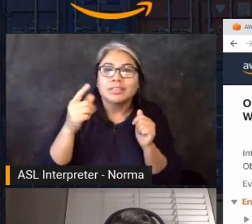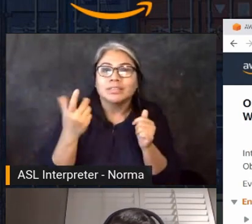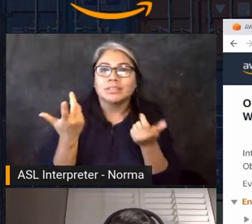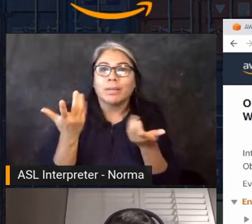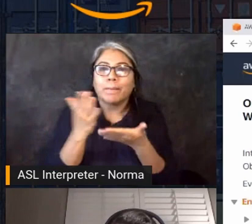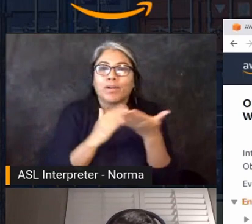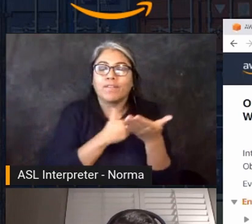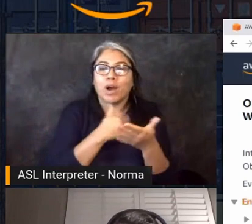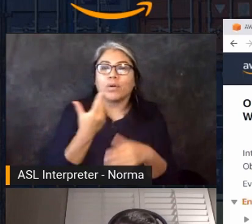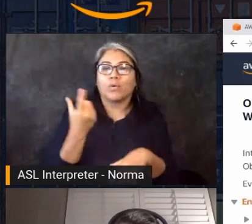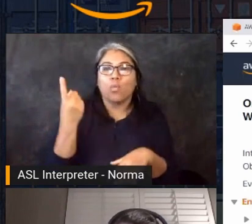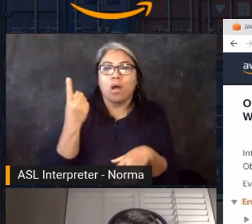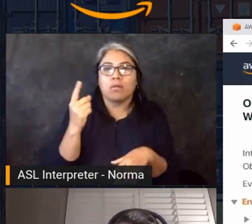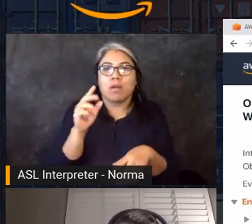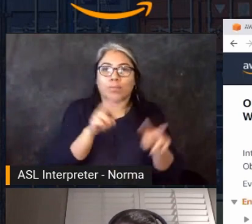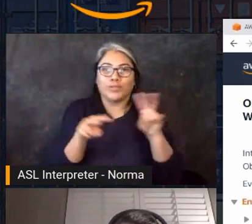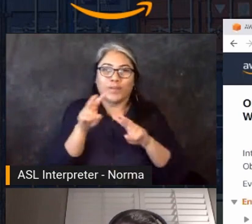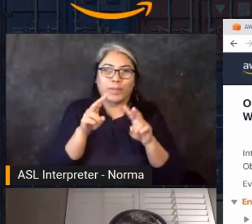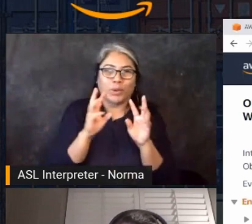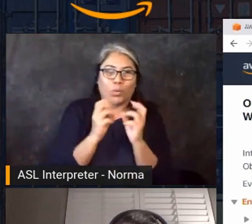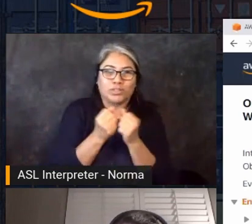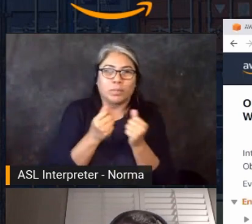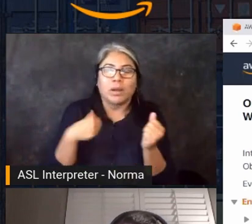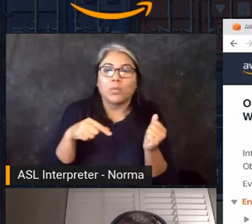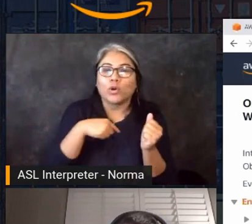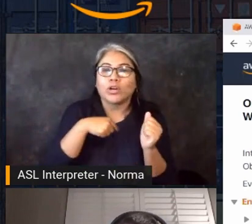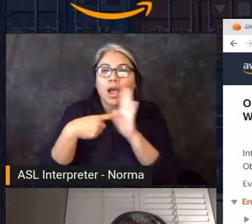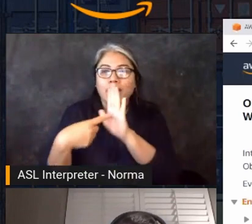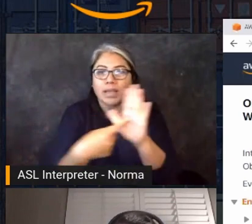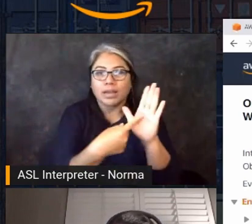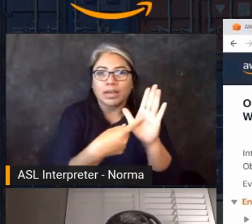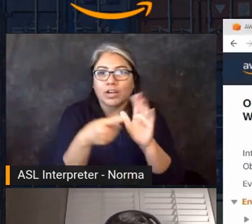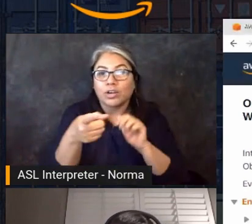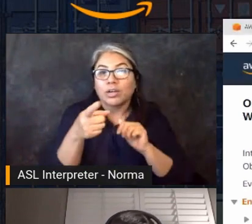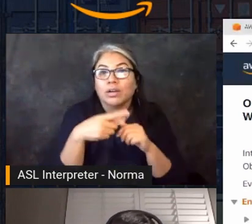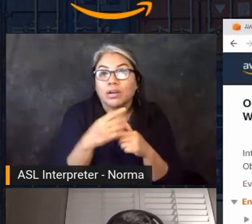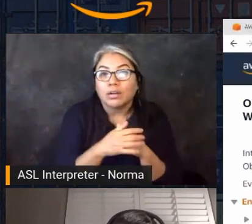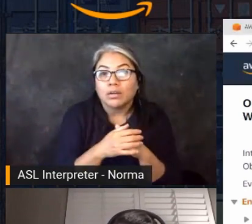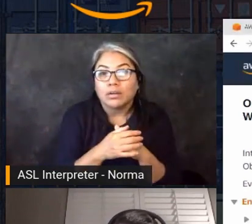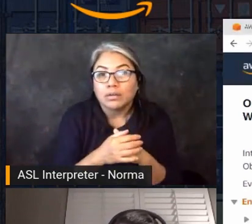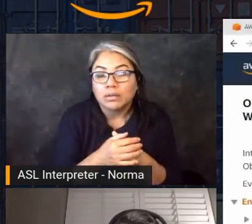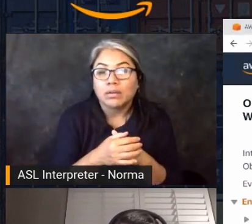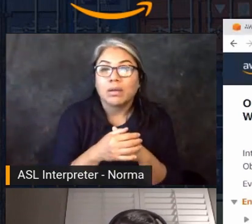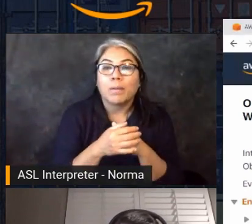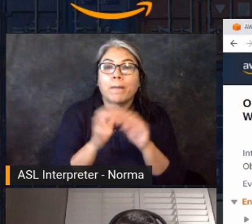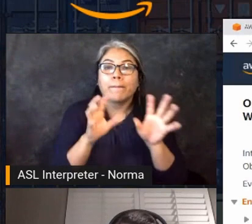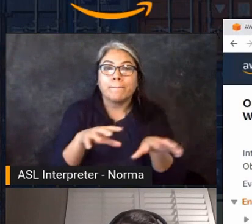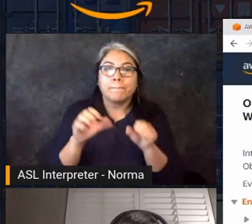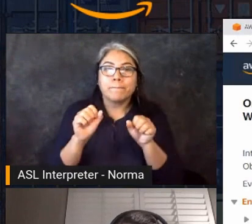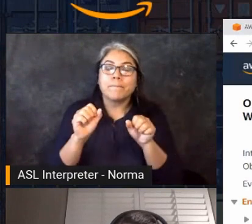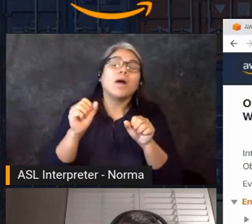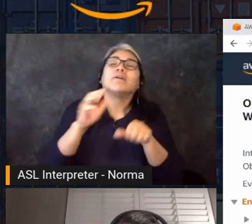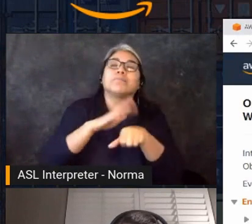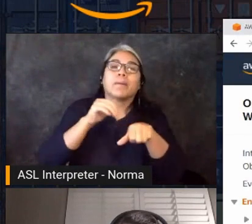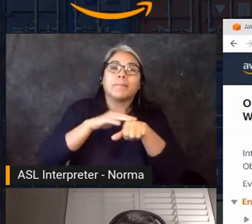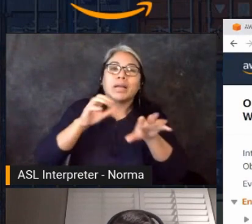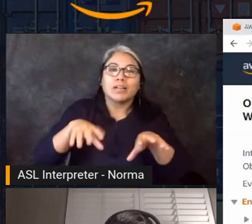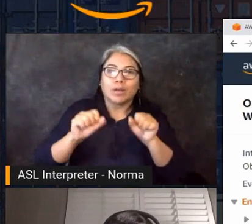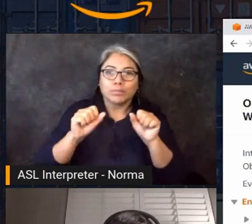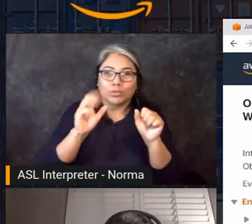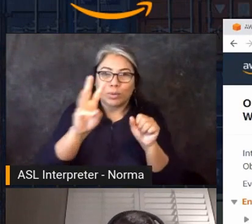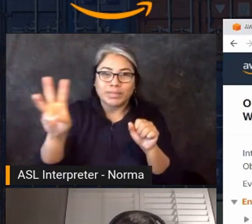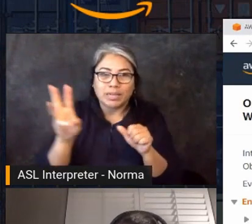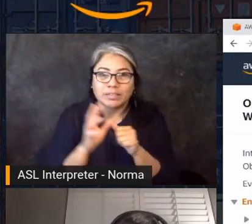One Observability workshop. And what we're highlighting here is a pet adoption website. And there are a few